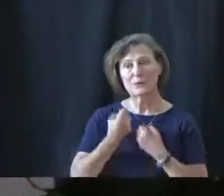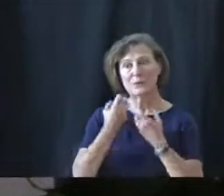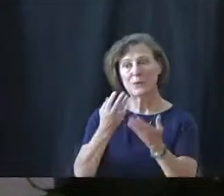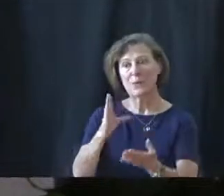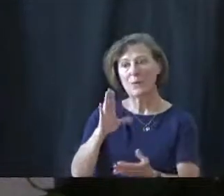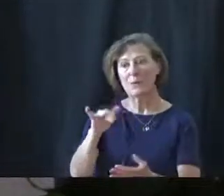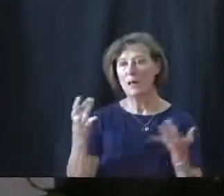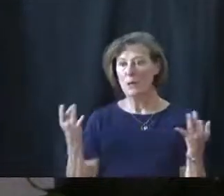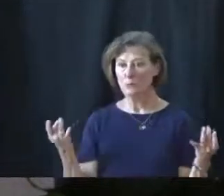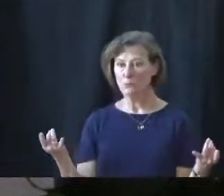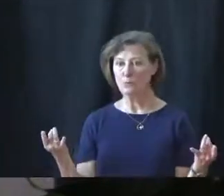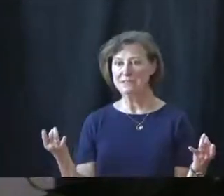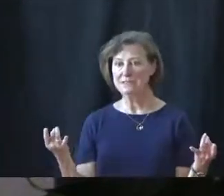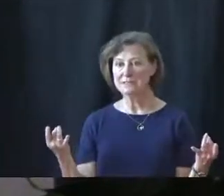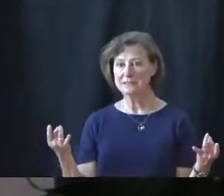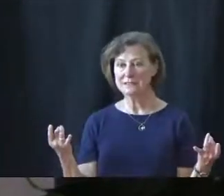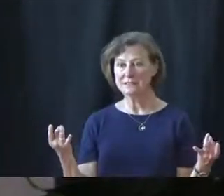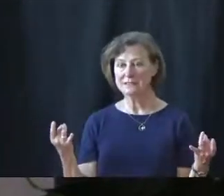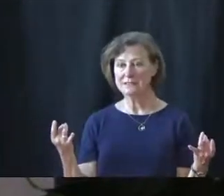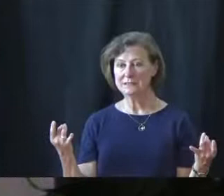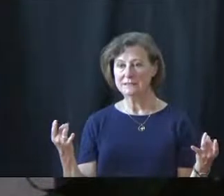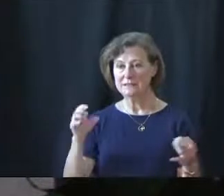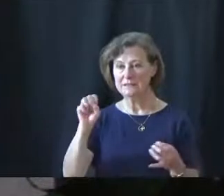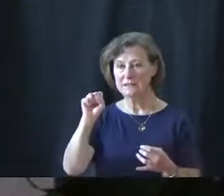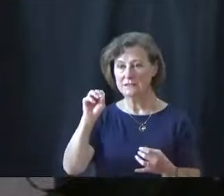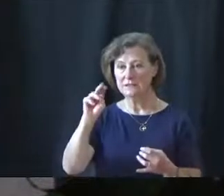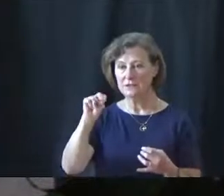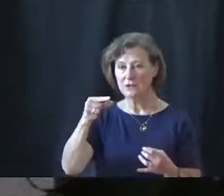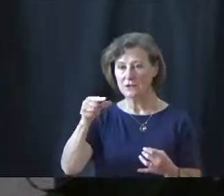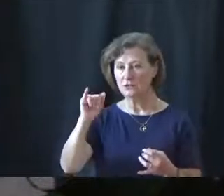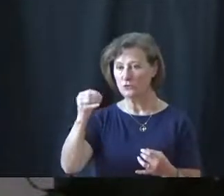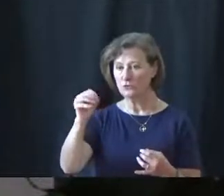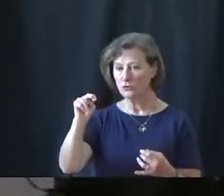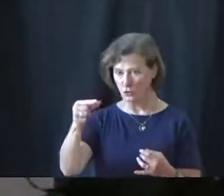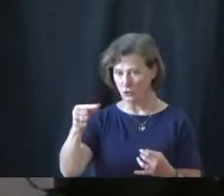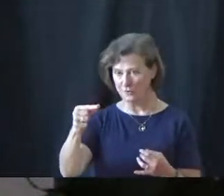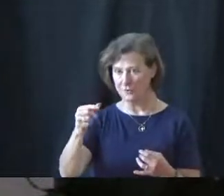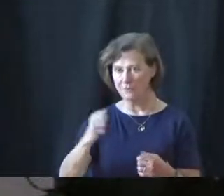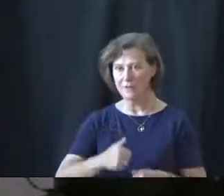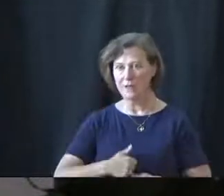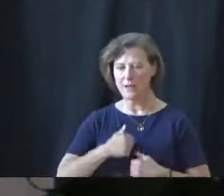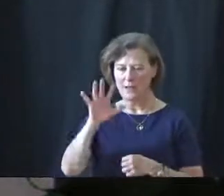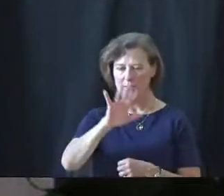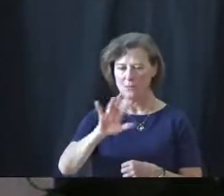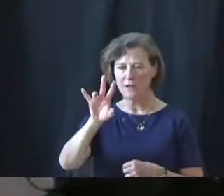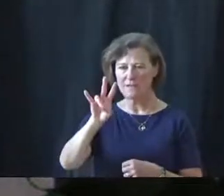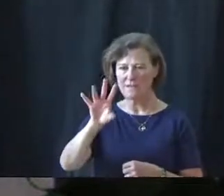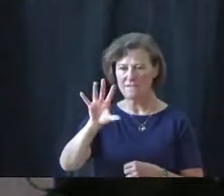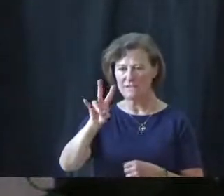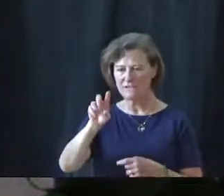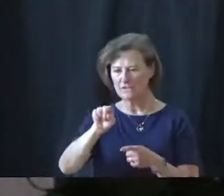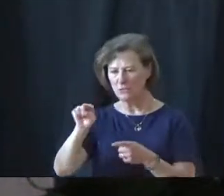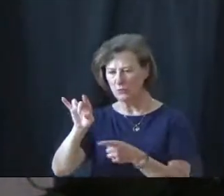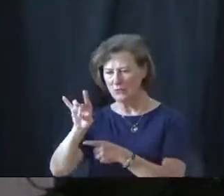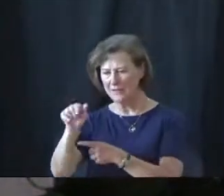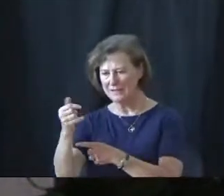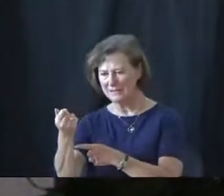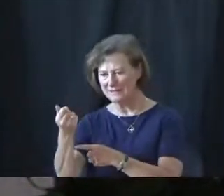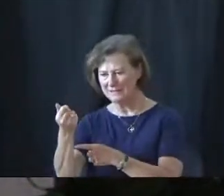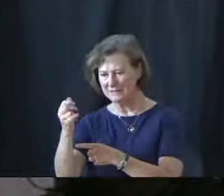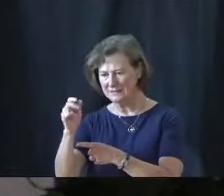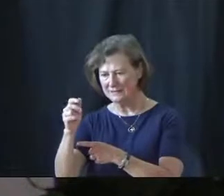Buddhist Yisha Songjo, who lived around 757 to 817